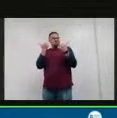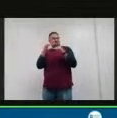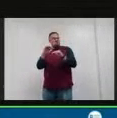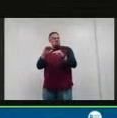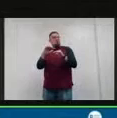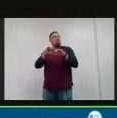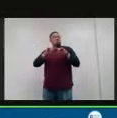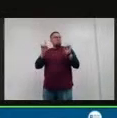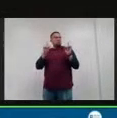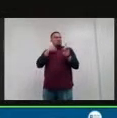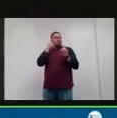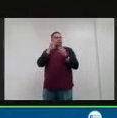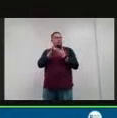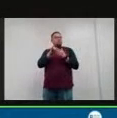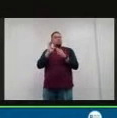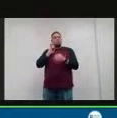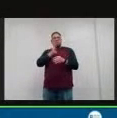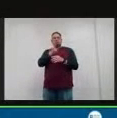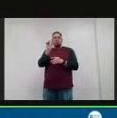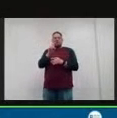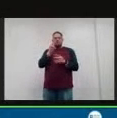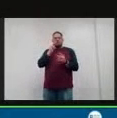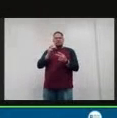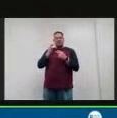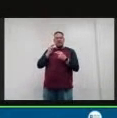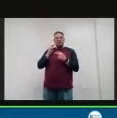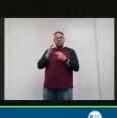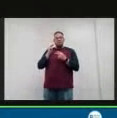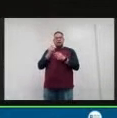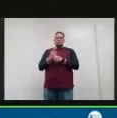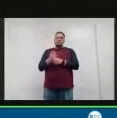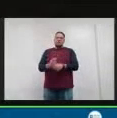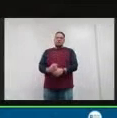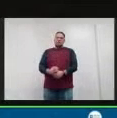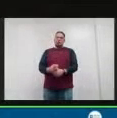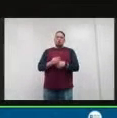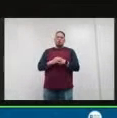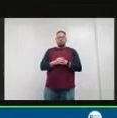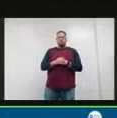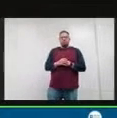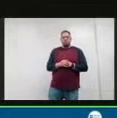think the board should reflect on its performance at least on an annual basis.